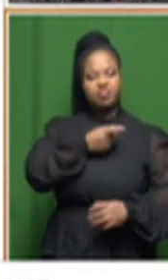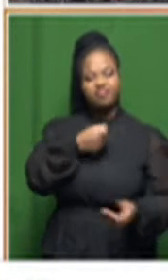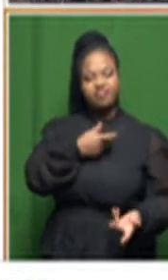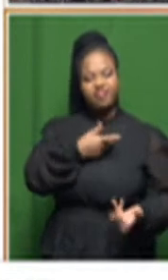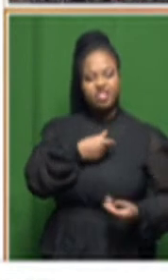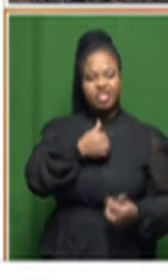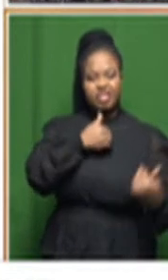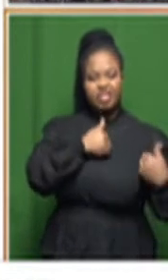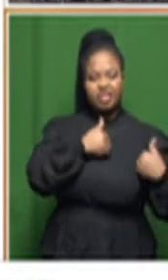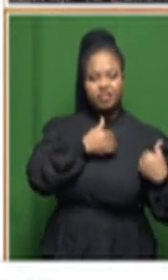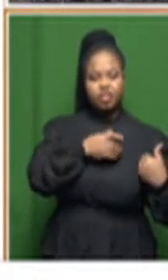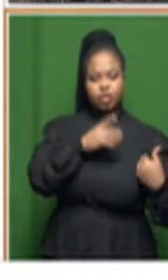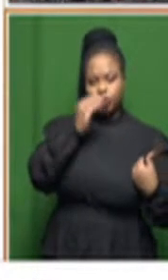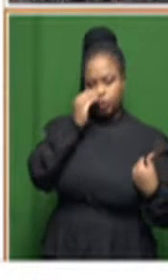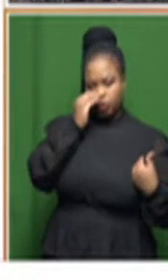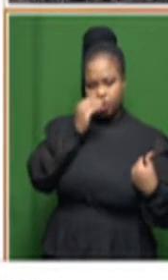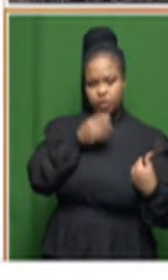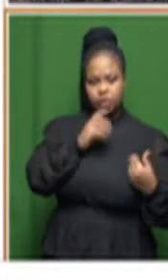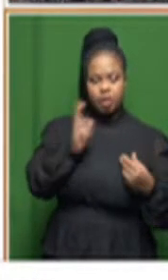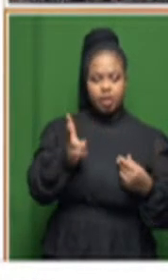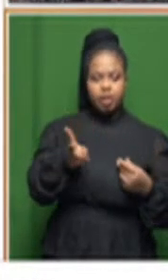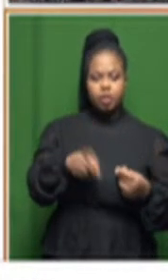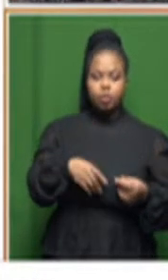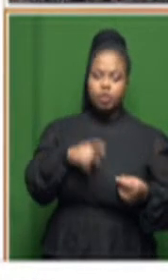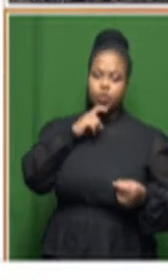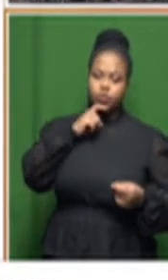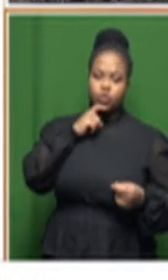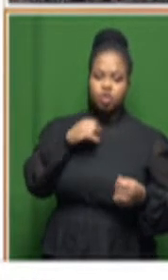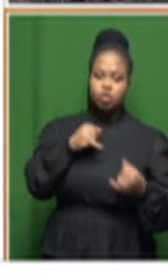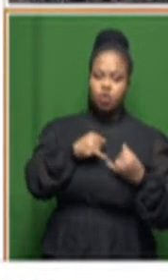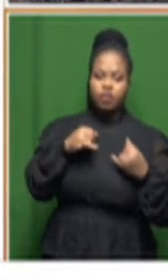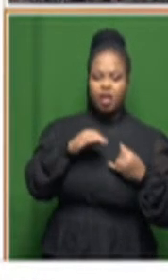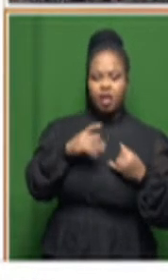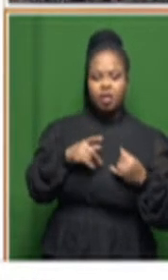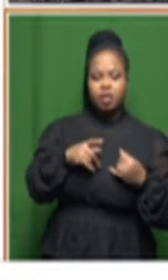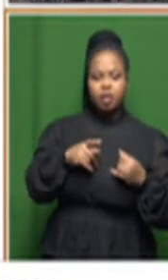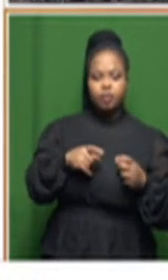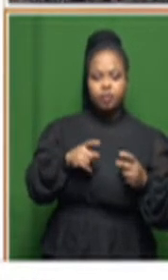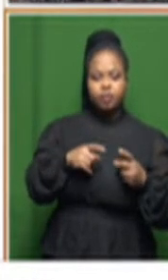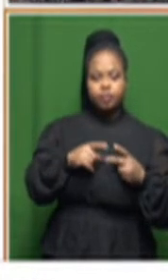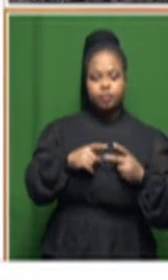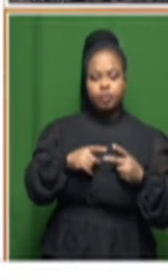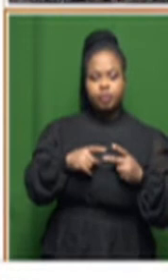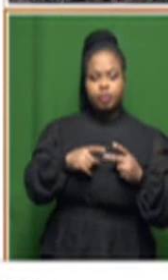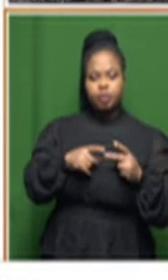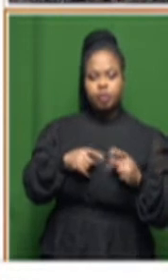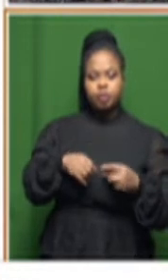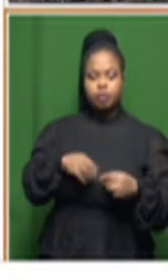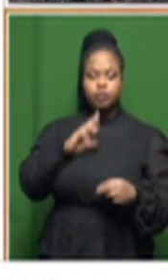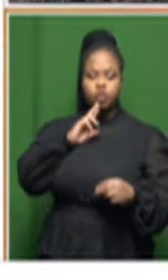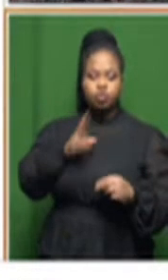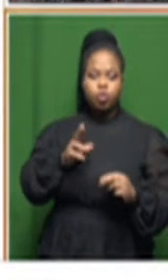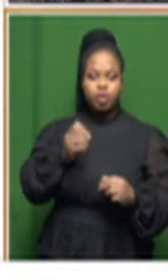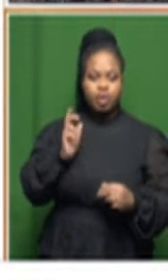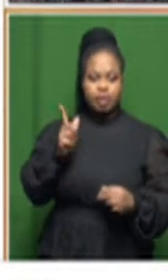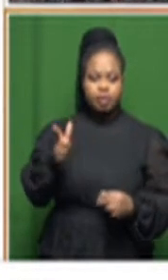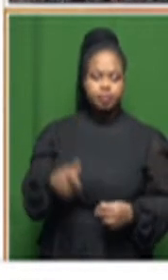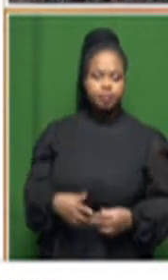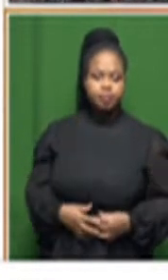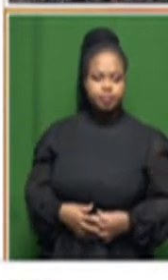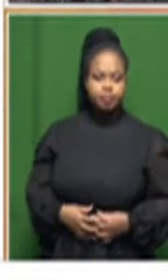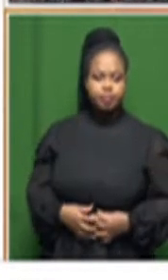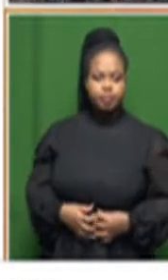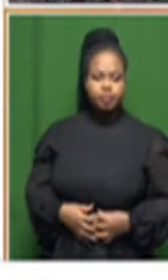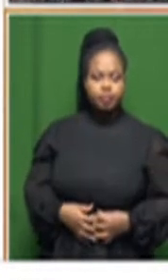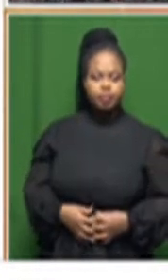up to date, and you can use it offline. In other words, do the report and submit it afterwards. So all